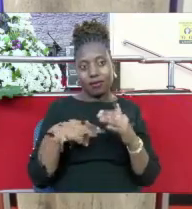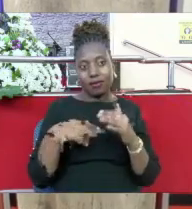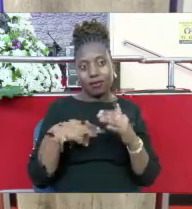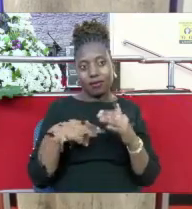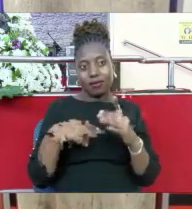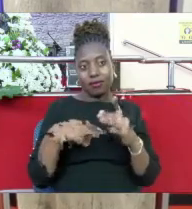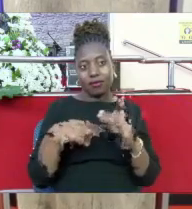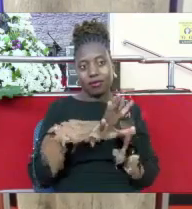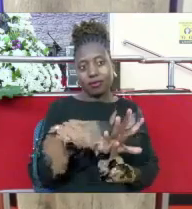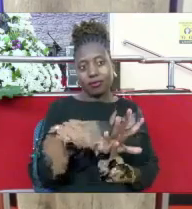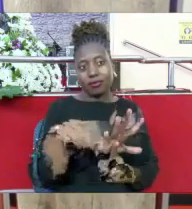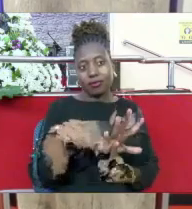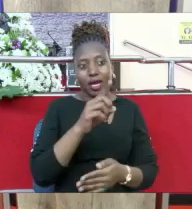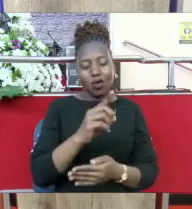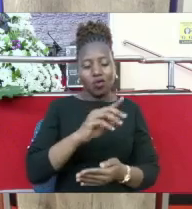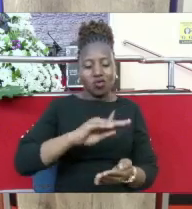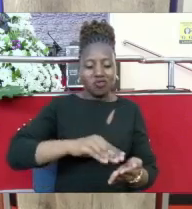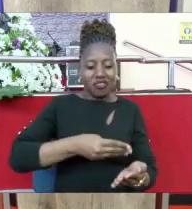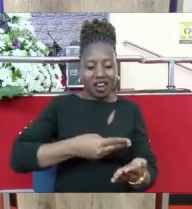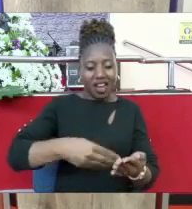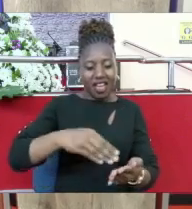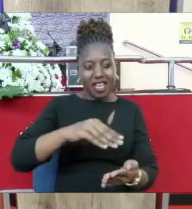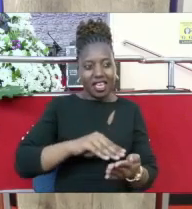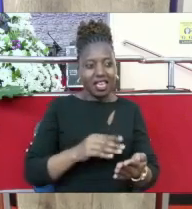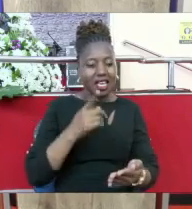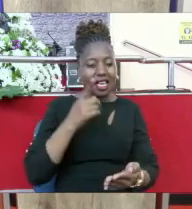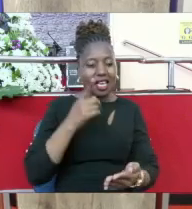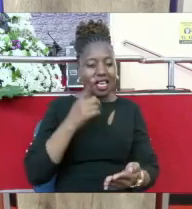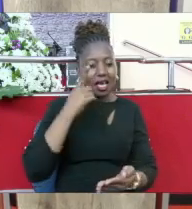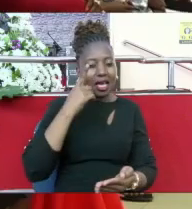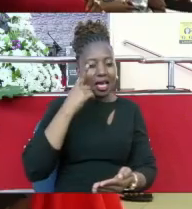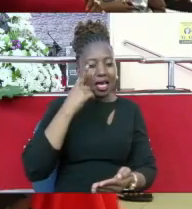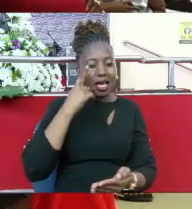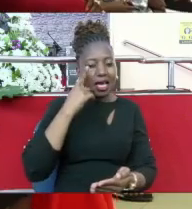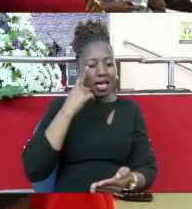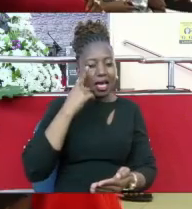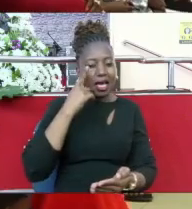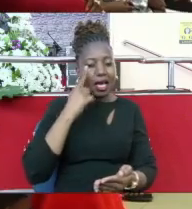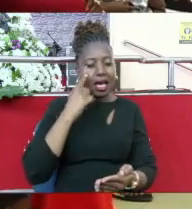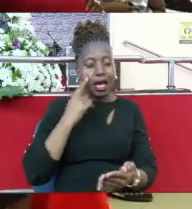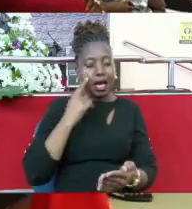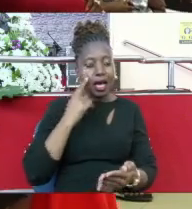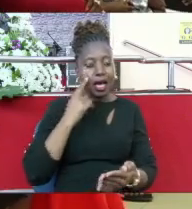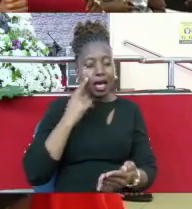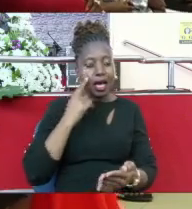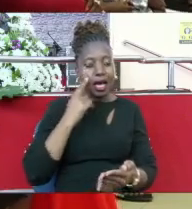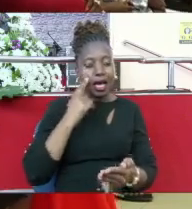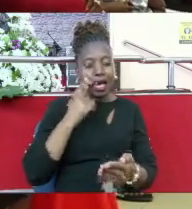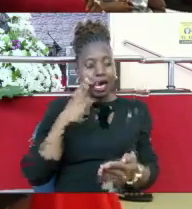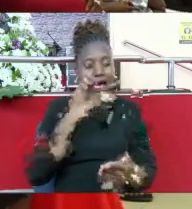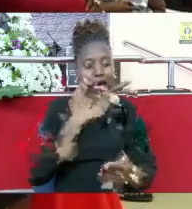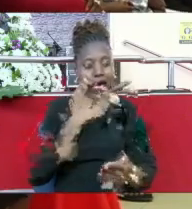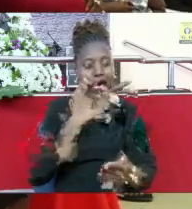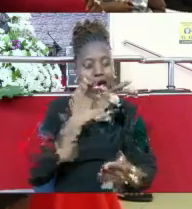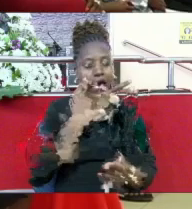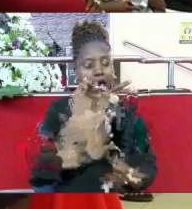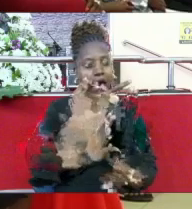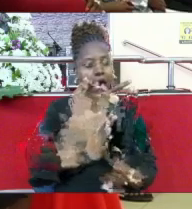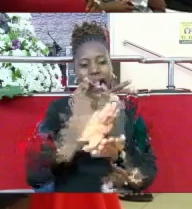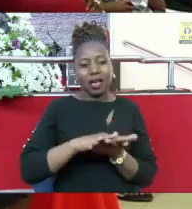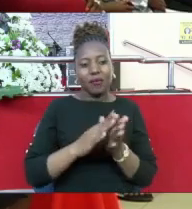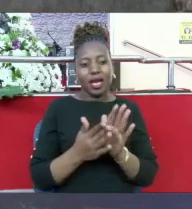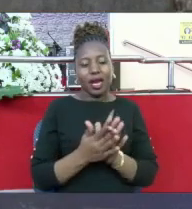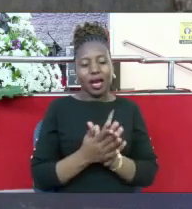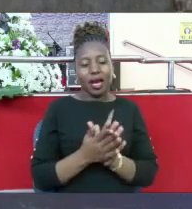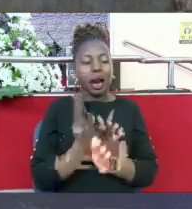ina brown vizuri. Alafu ina test vizuri mafuta nyingi. Hiyo browning, that